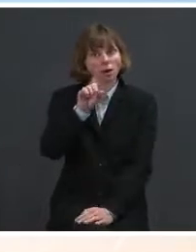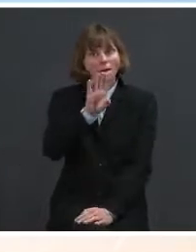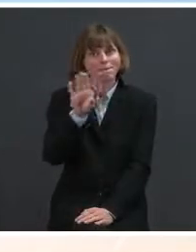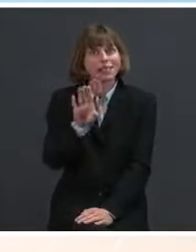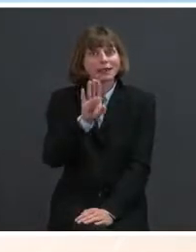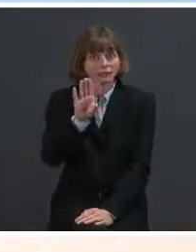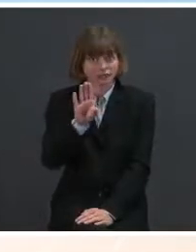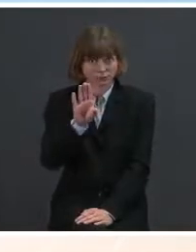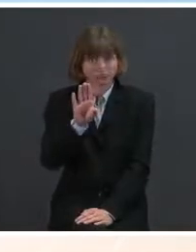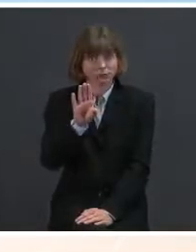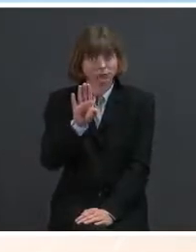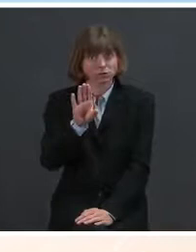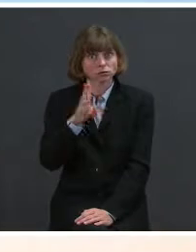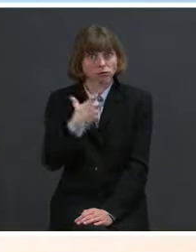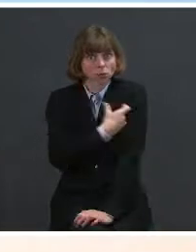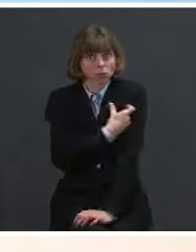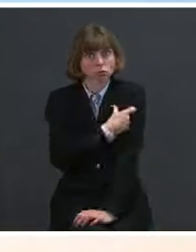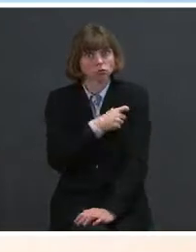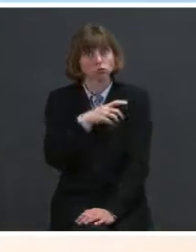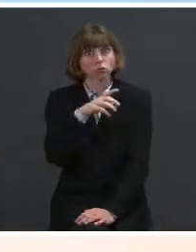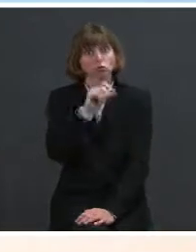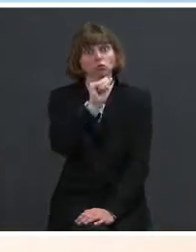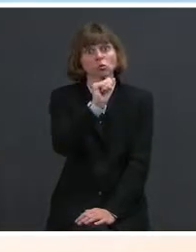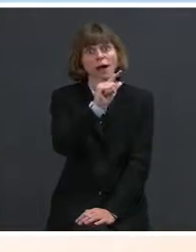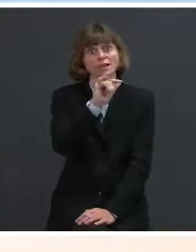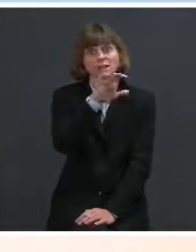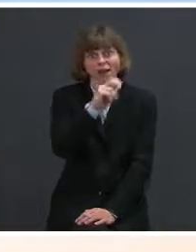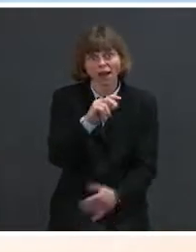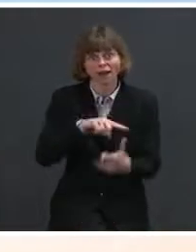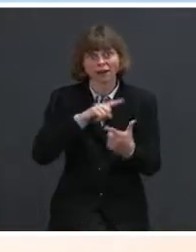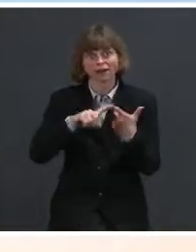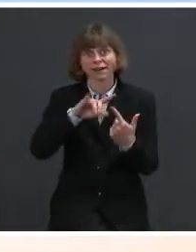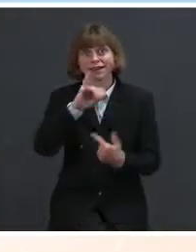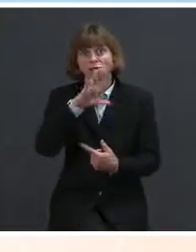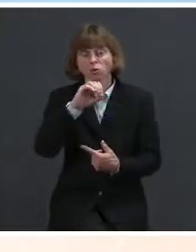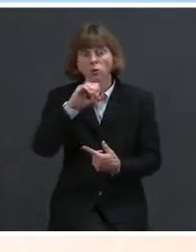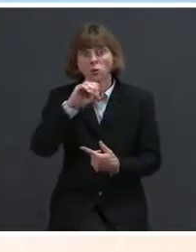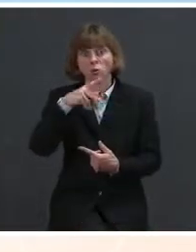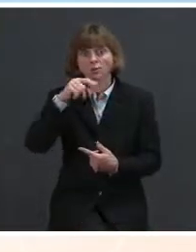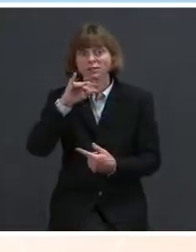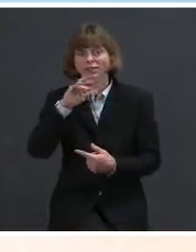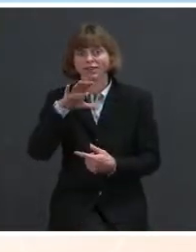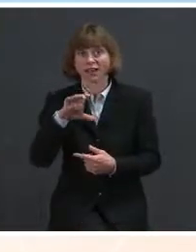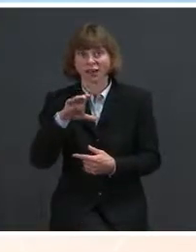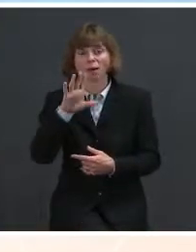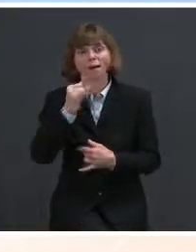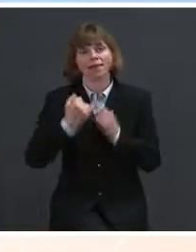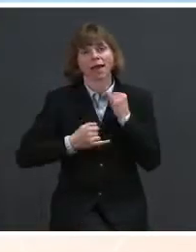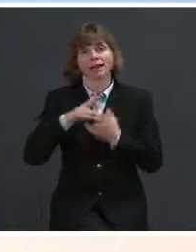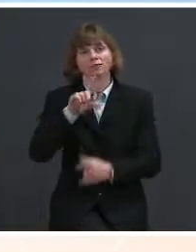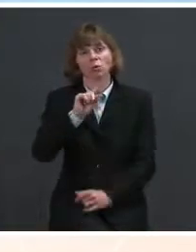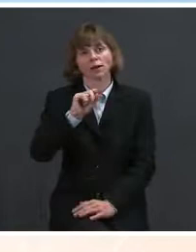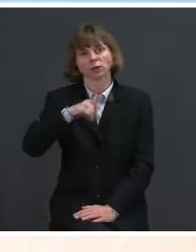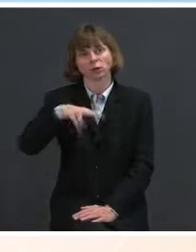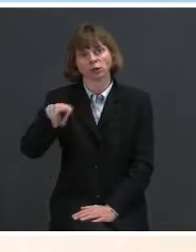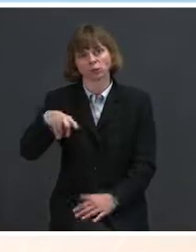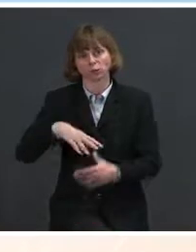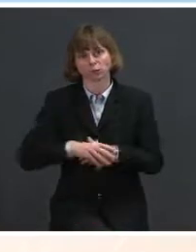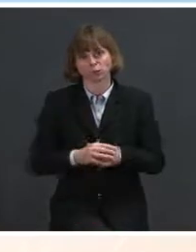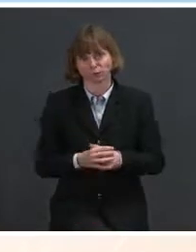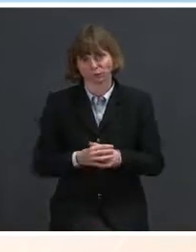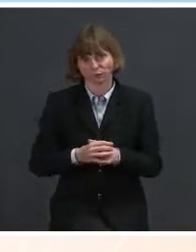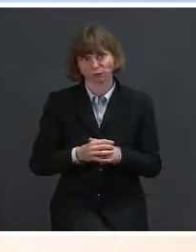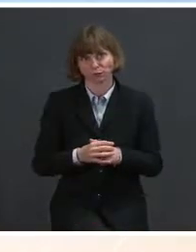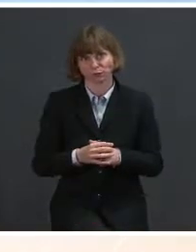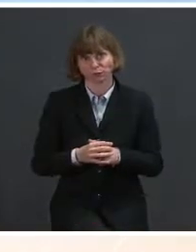doses to ASEAN, the Indo-Pacific, and beyond by the end of 2022. The leaders also agreed